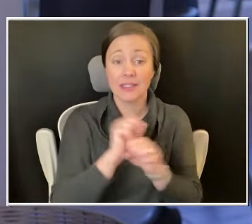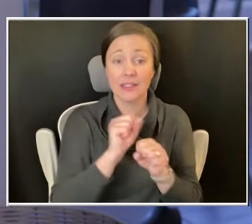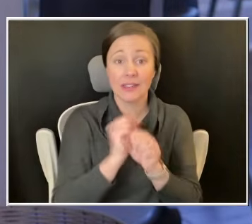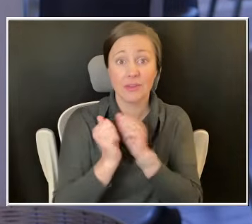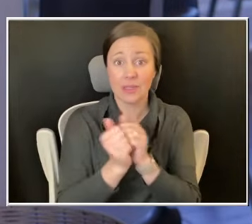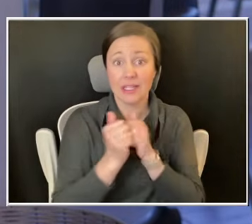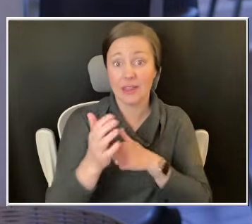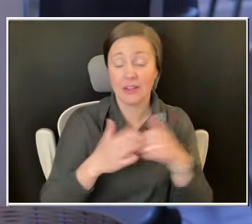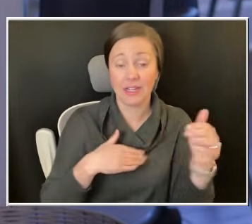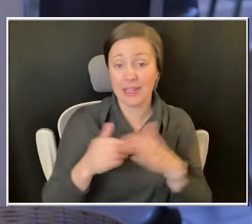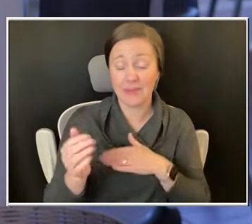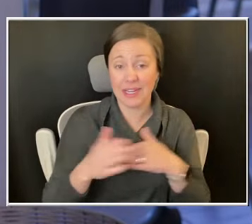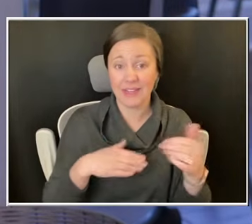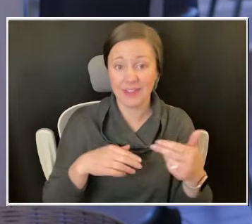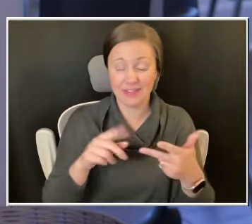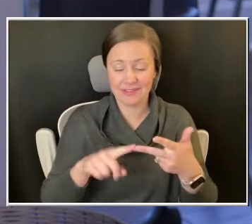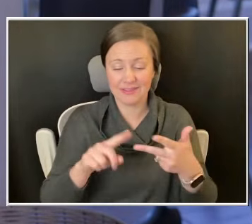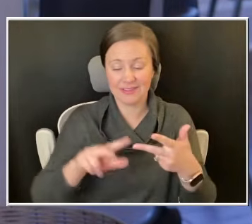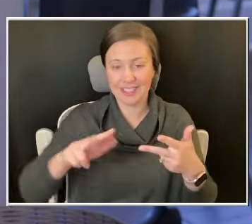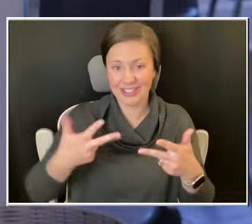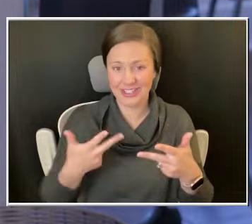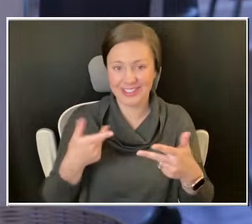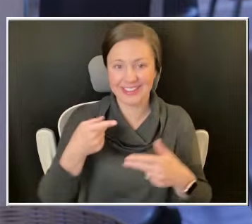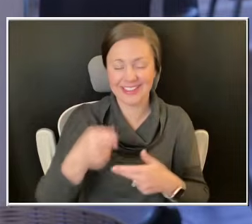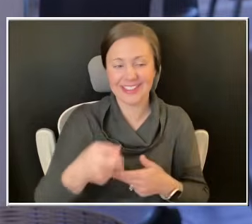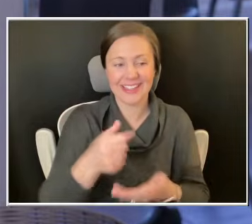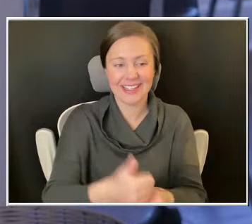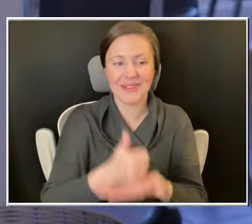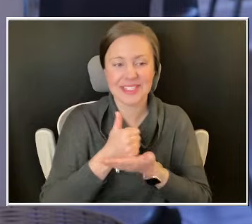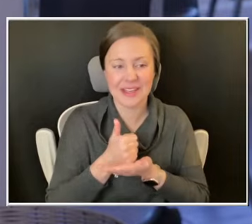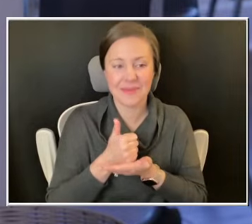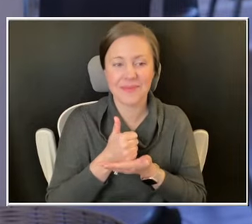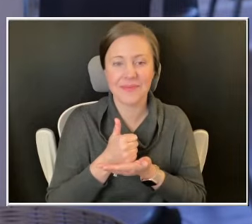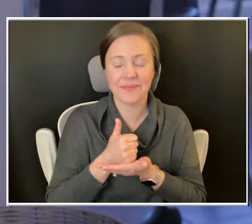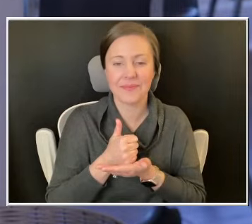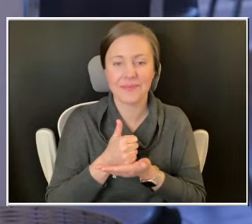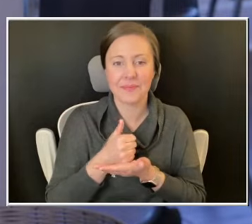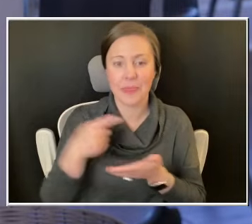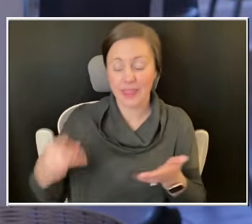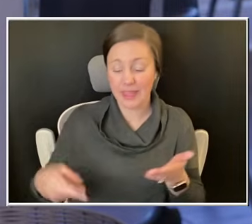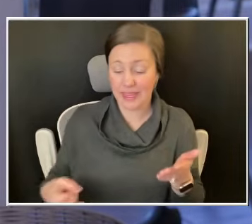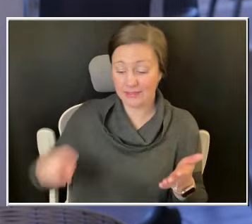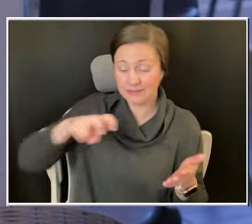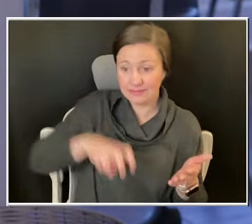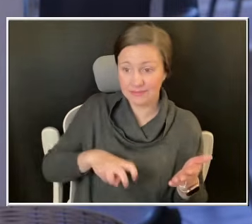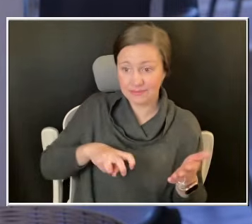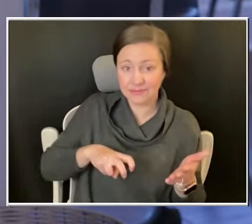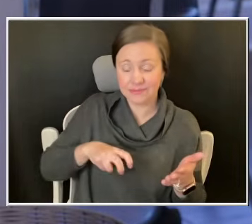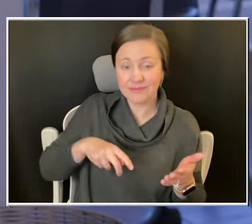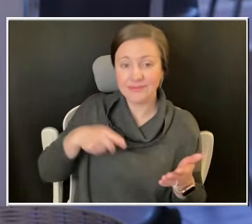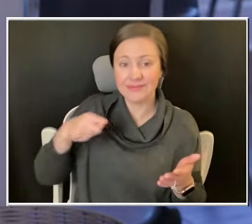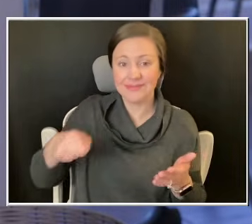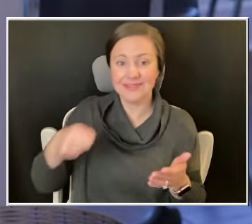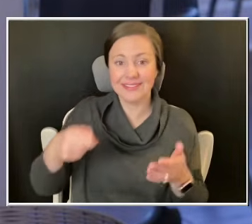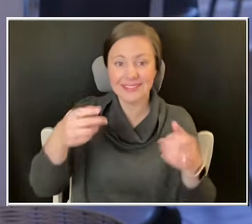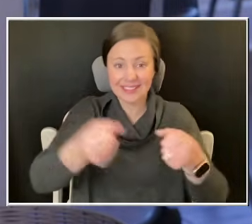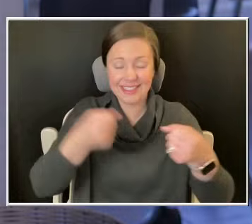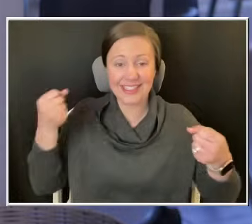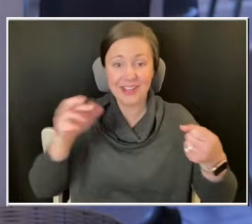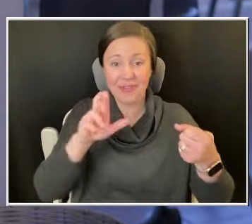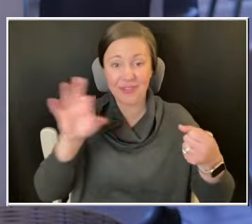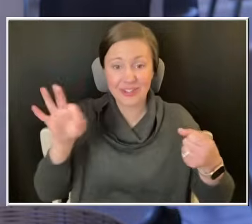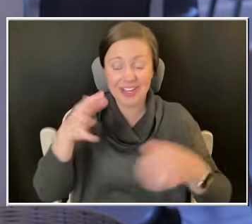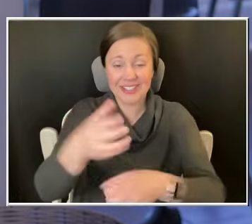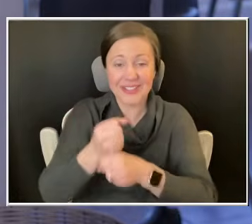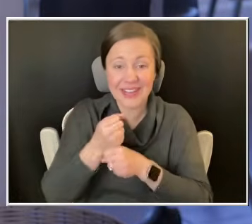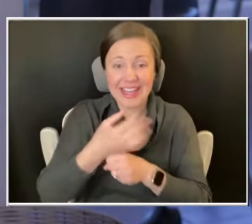had him help me. He climbed up on my wheelchair and got into the refrigerator to get the strawberries that were in the